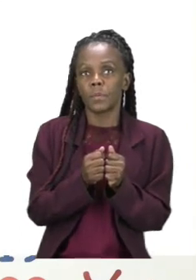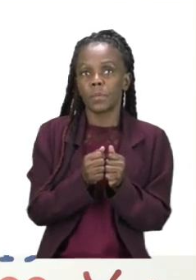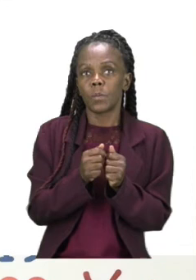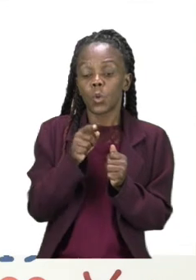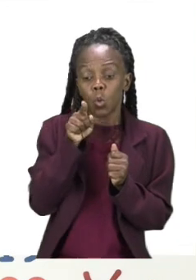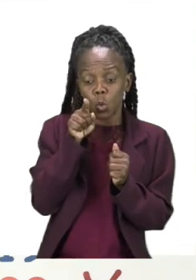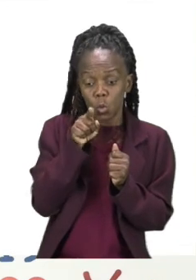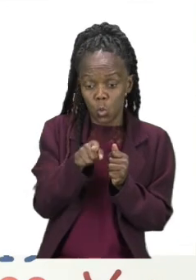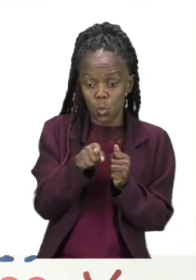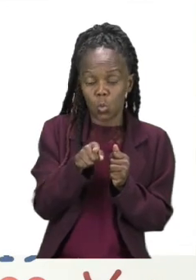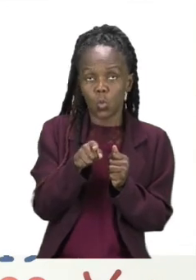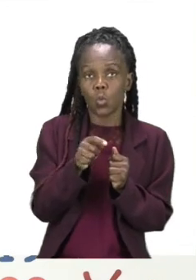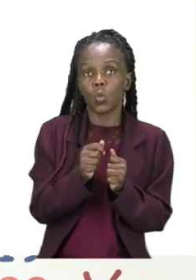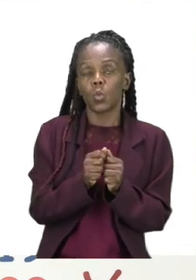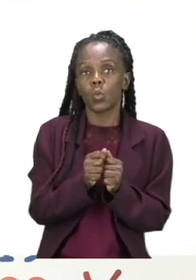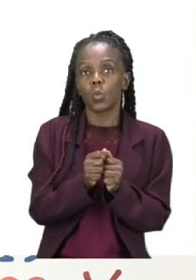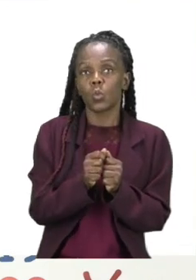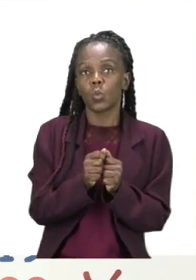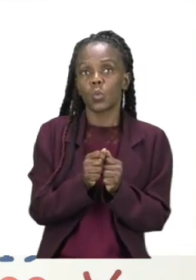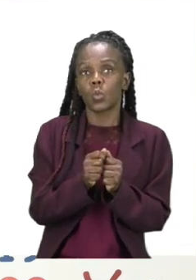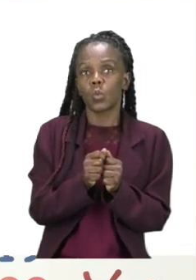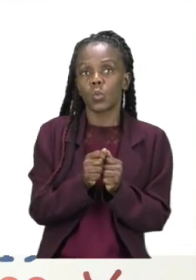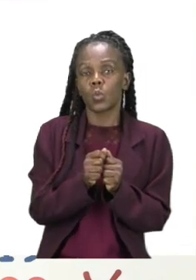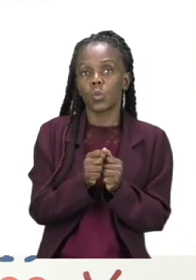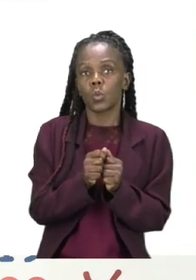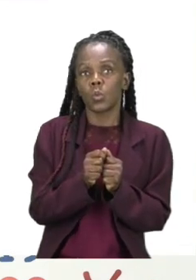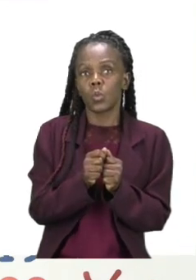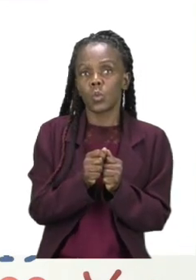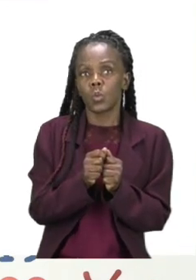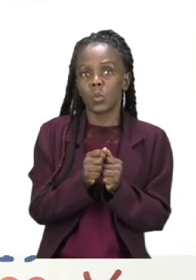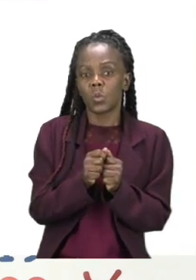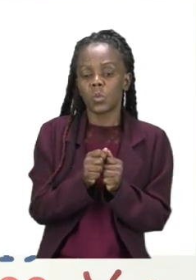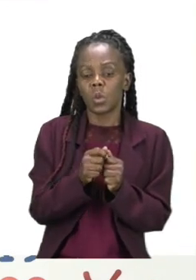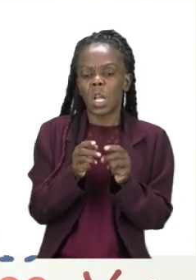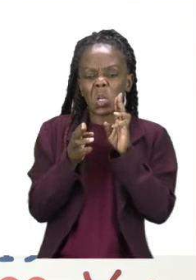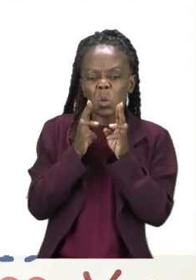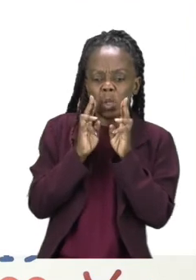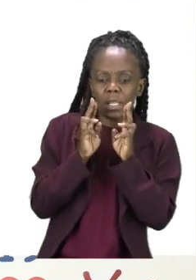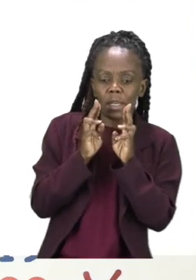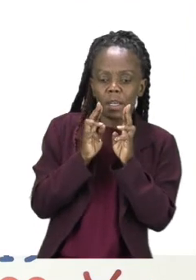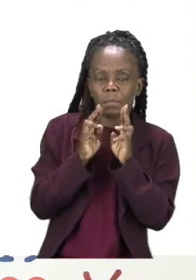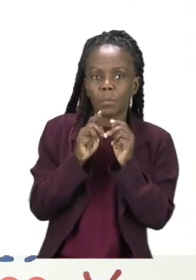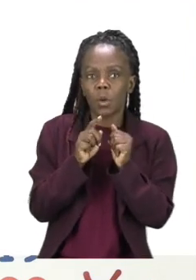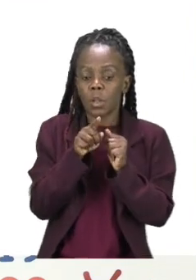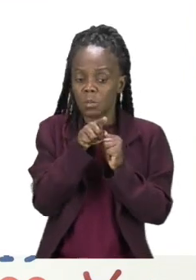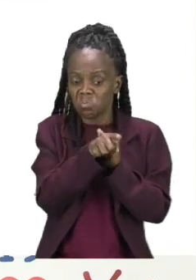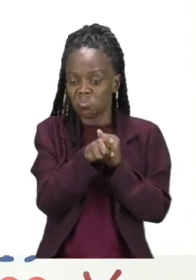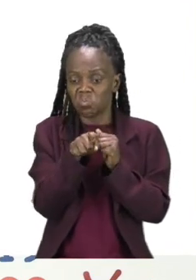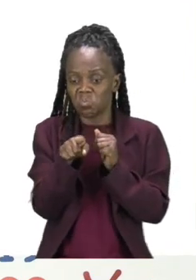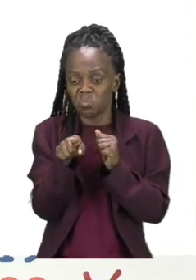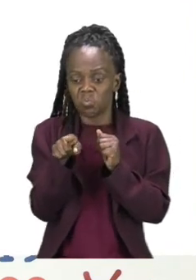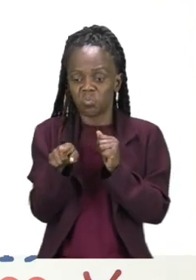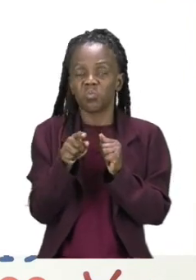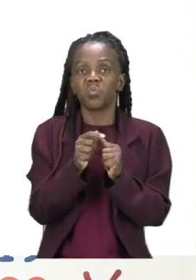you. Now, if you point to someone else, You are pointing to another